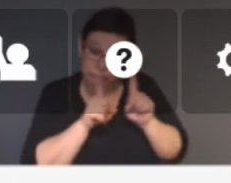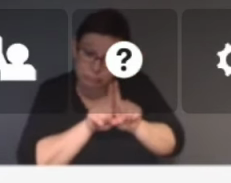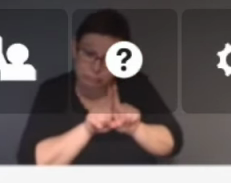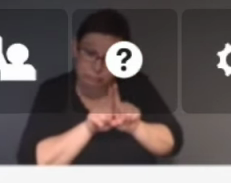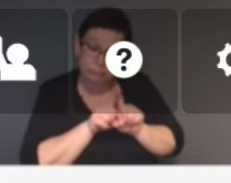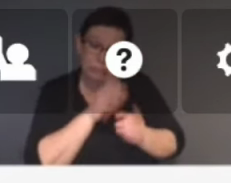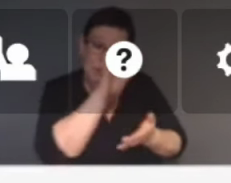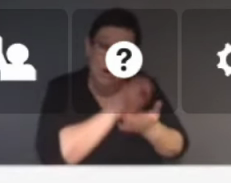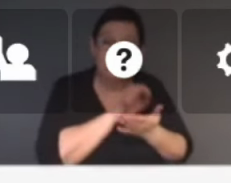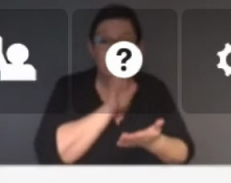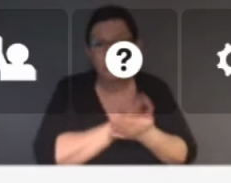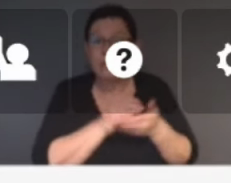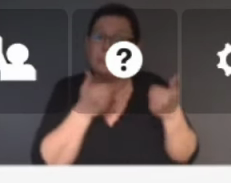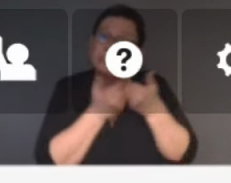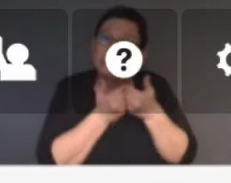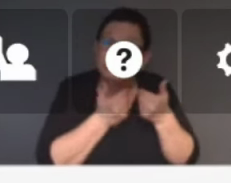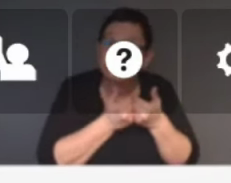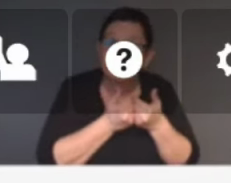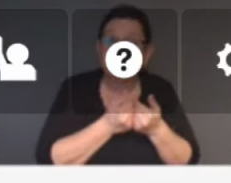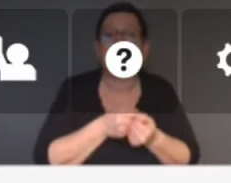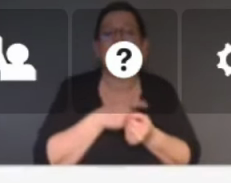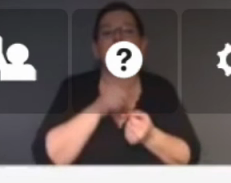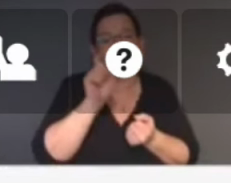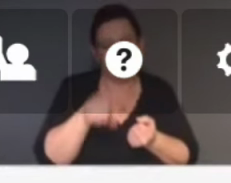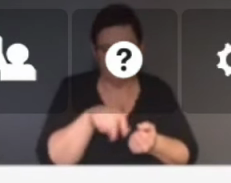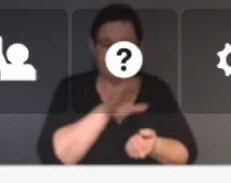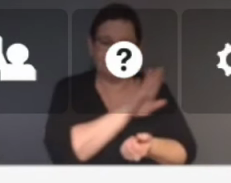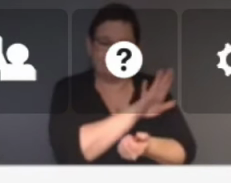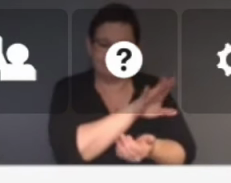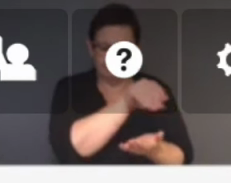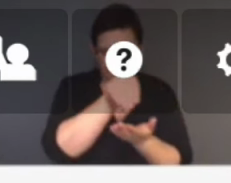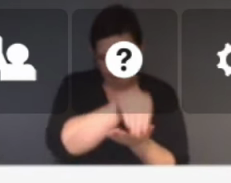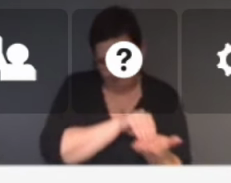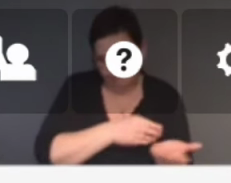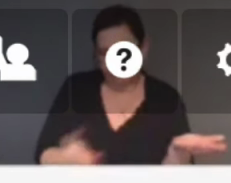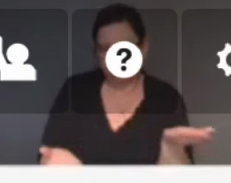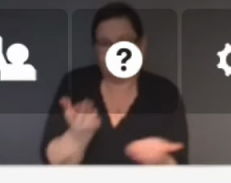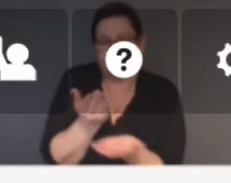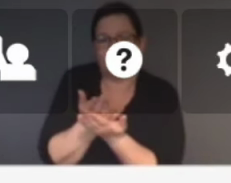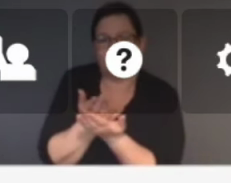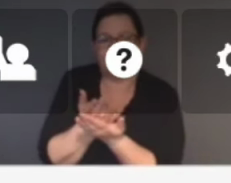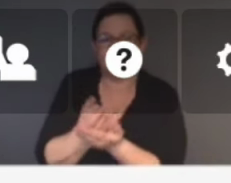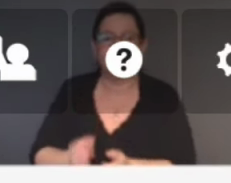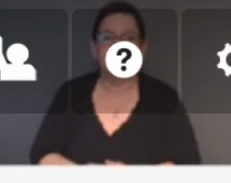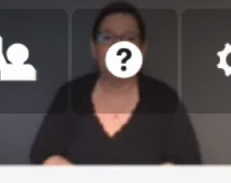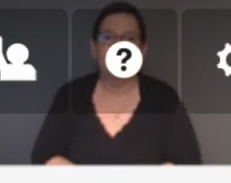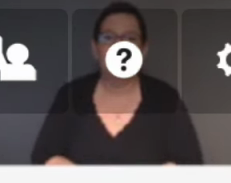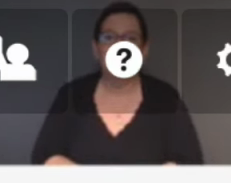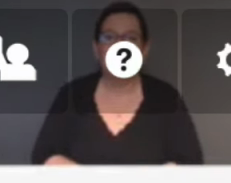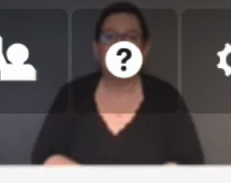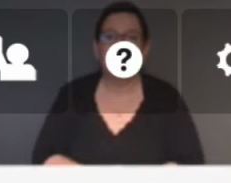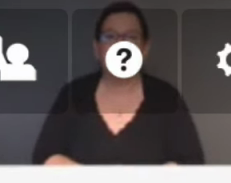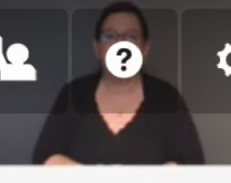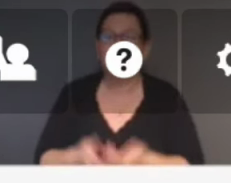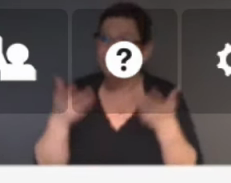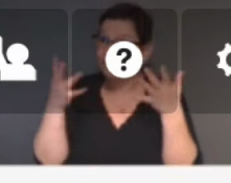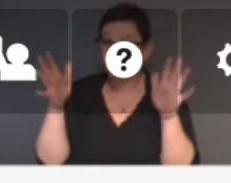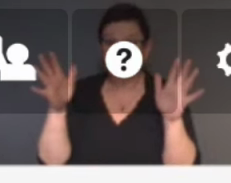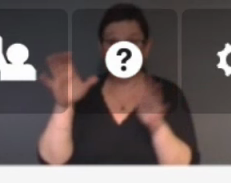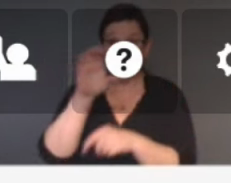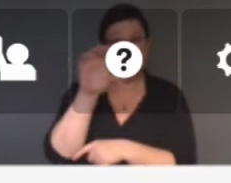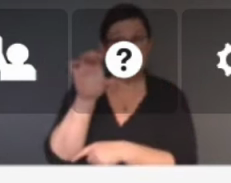If you already applied for the CCB and your 2021 world income is missing, you can call